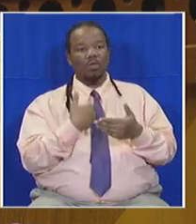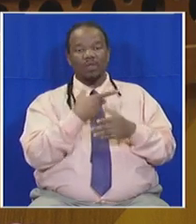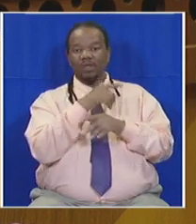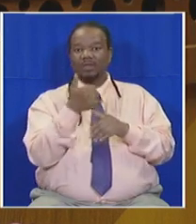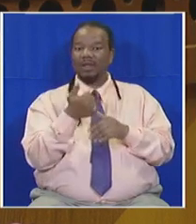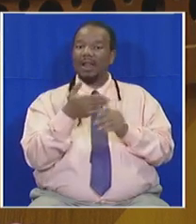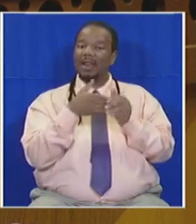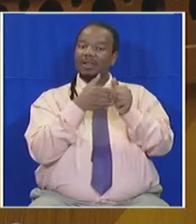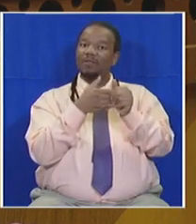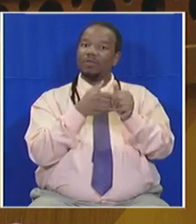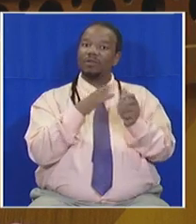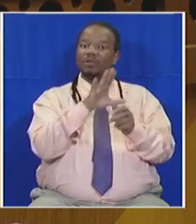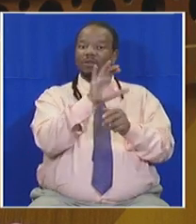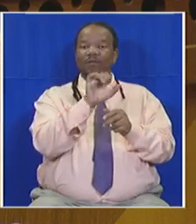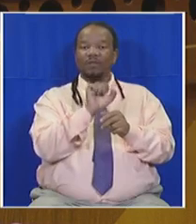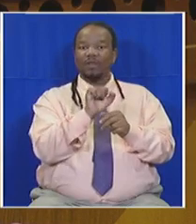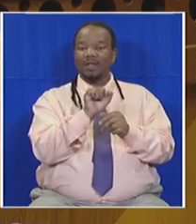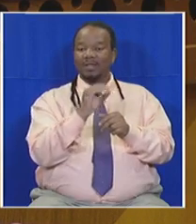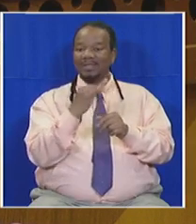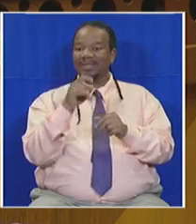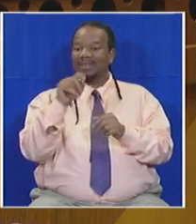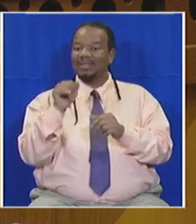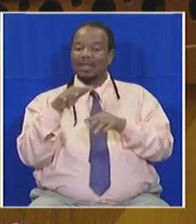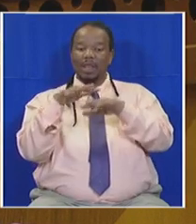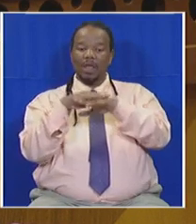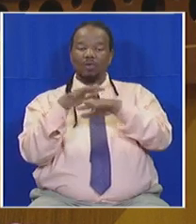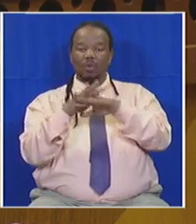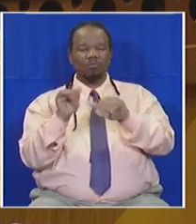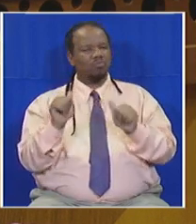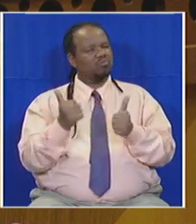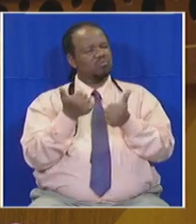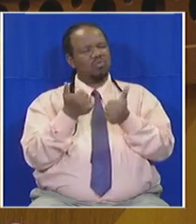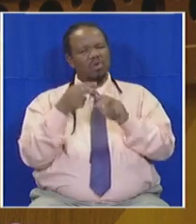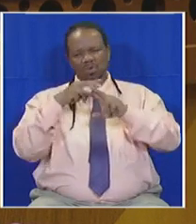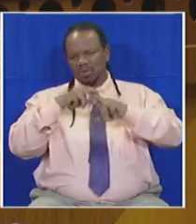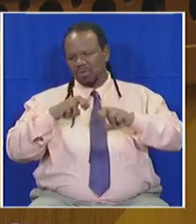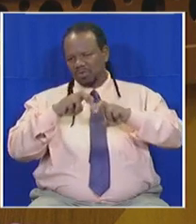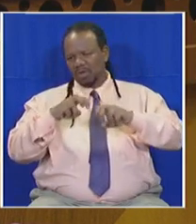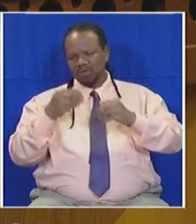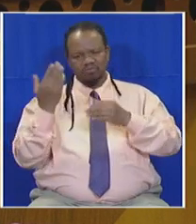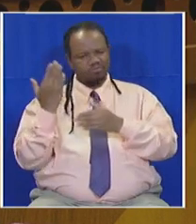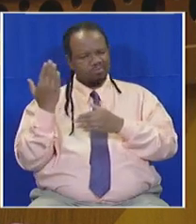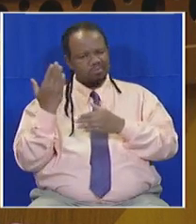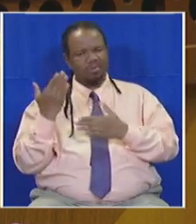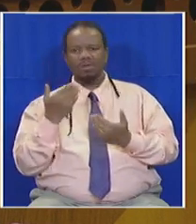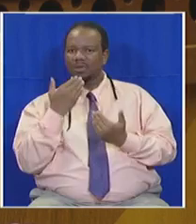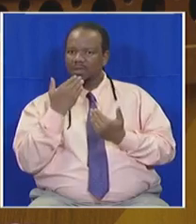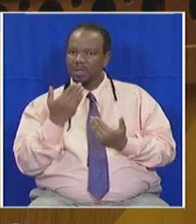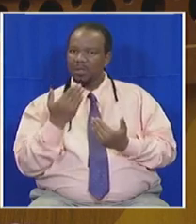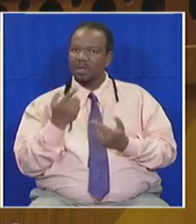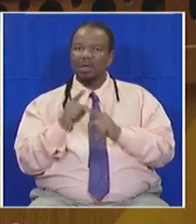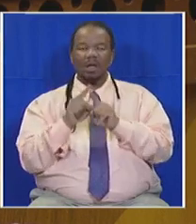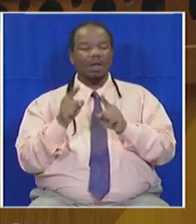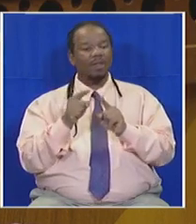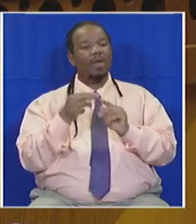Network. Our work continues to be enriched by the very well-researched and thoughtful papers and reports